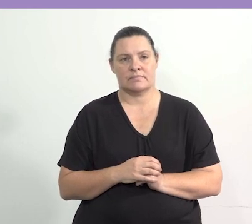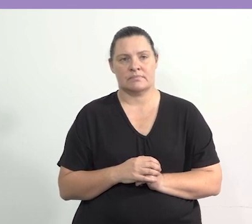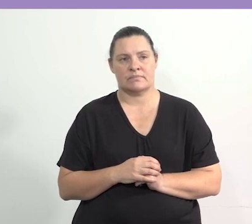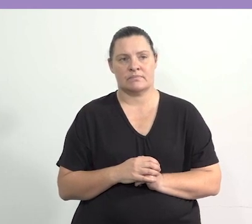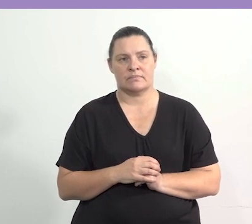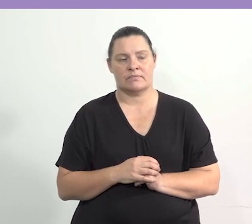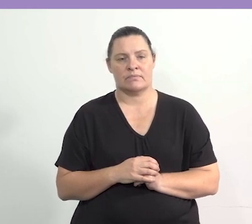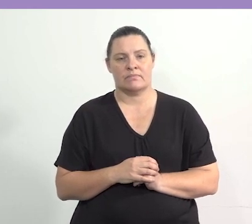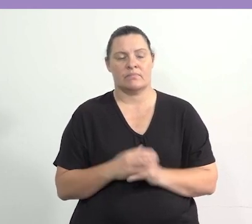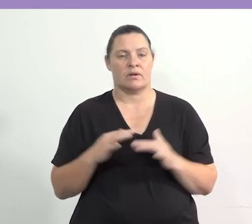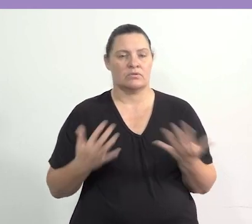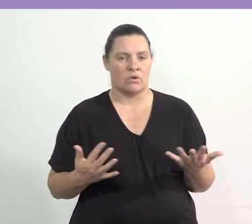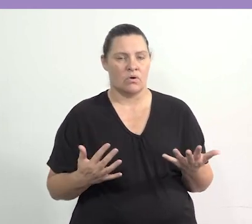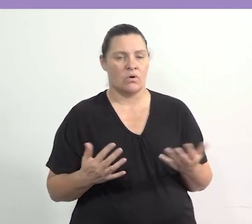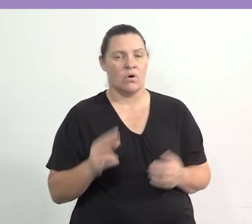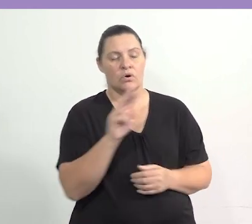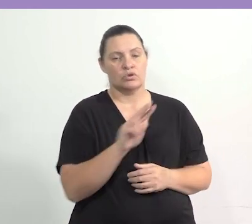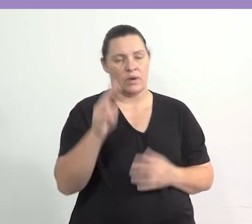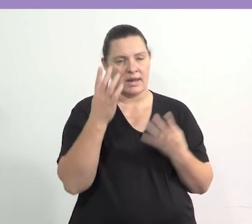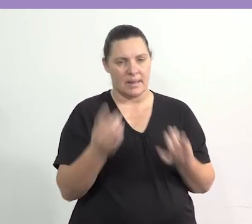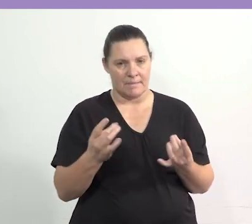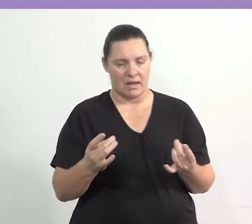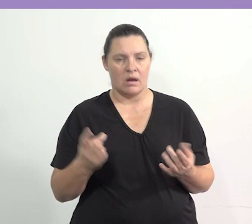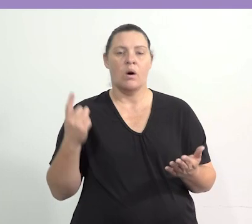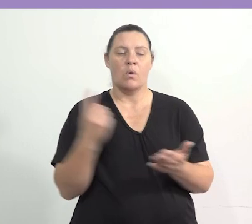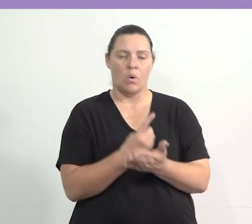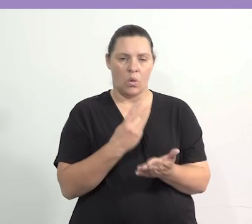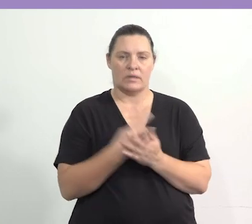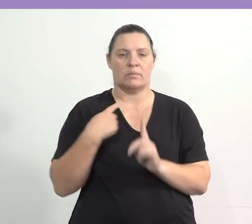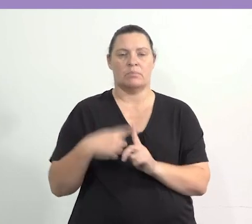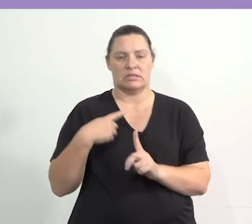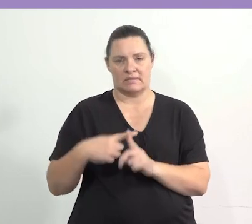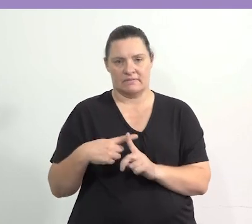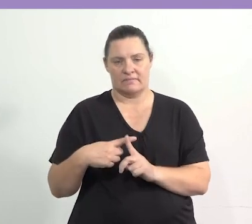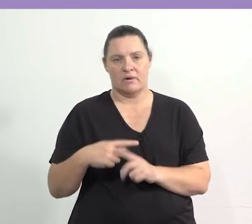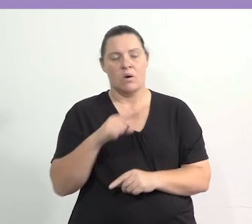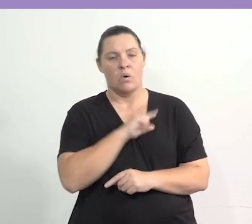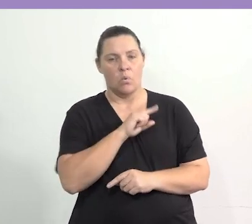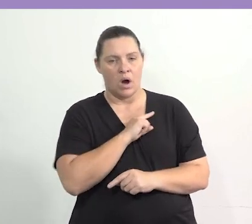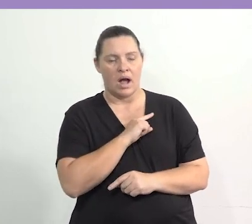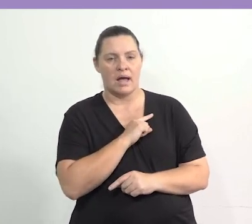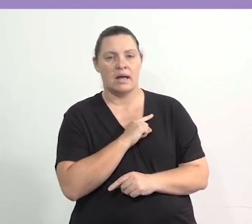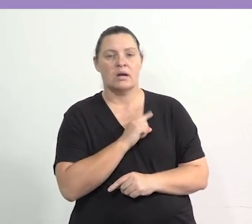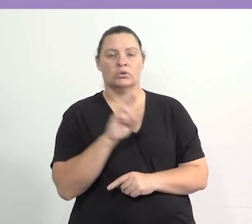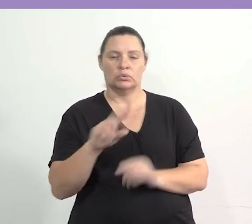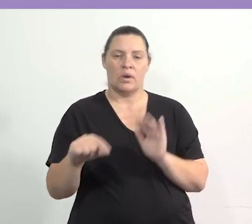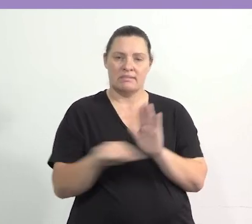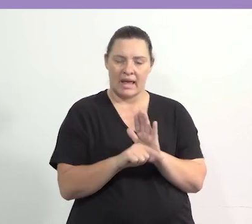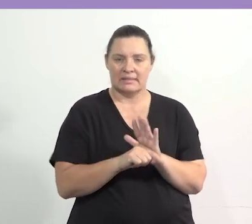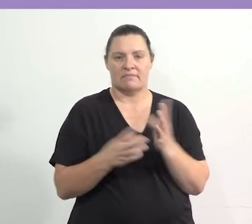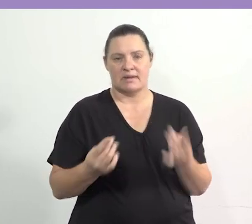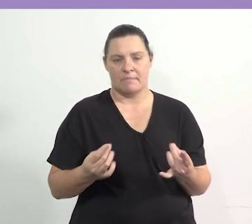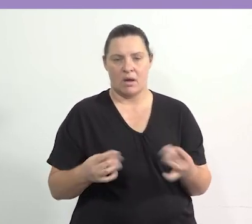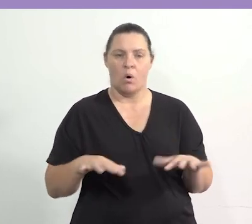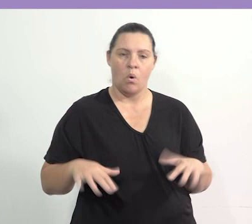64. So square numbers will always be positive because you are multiplying two